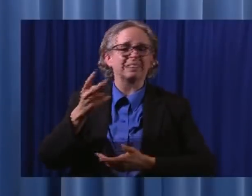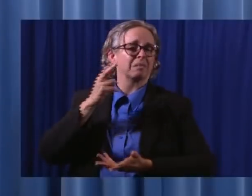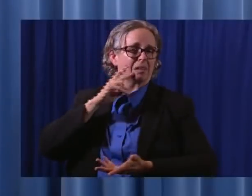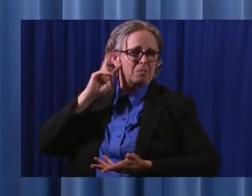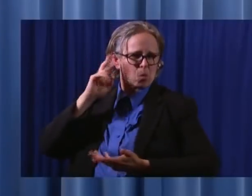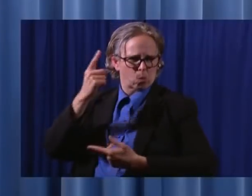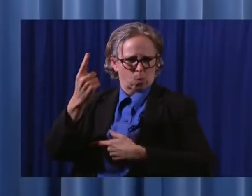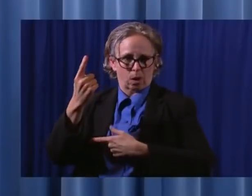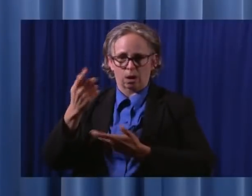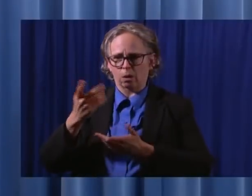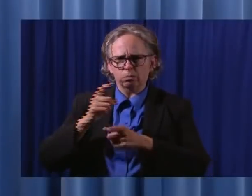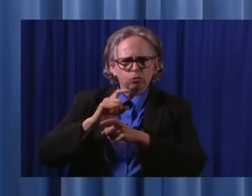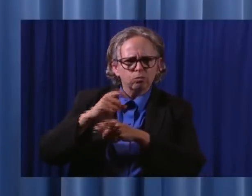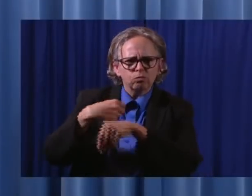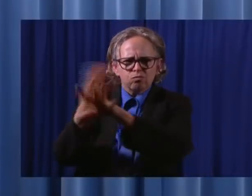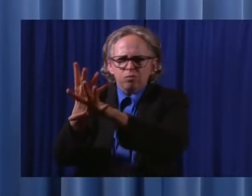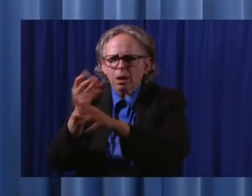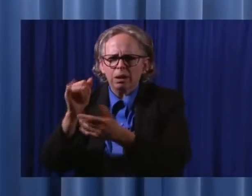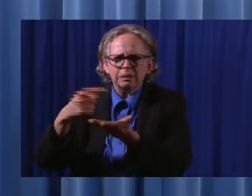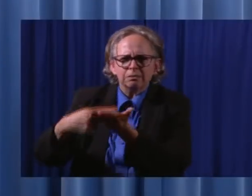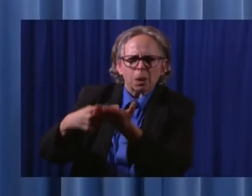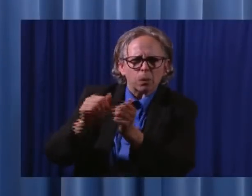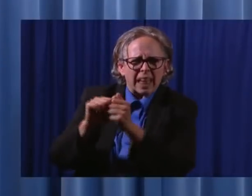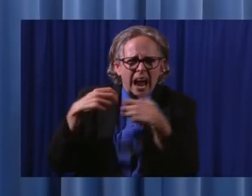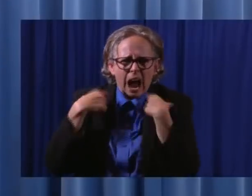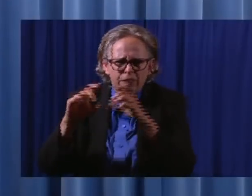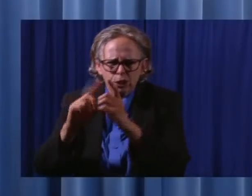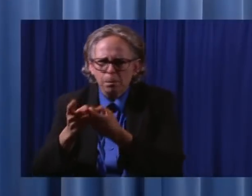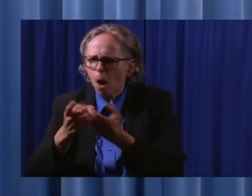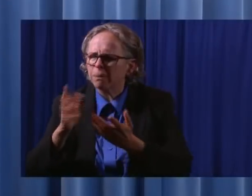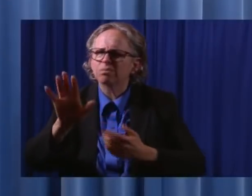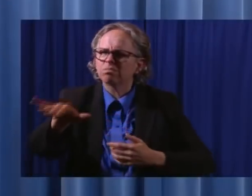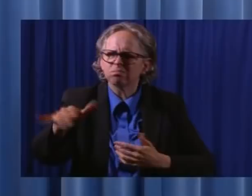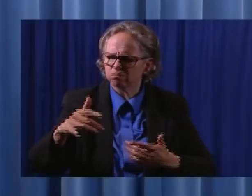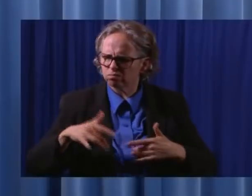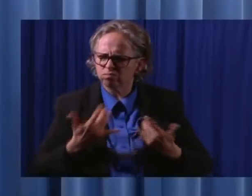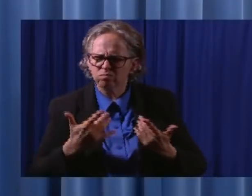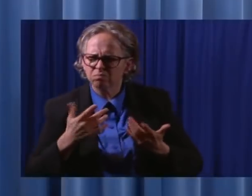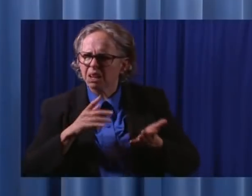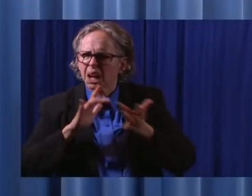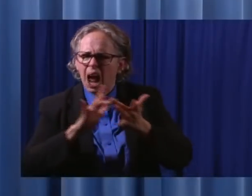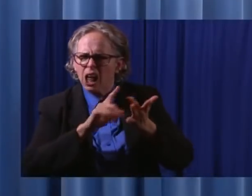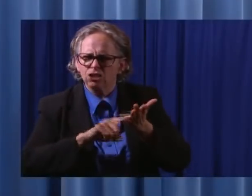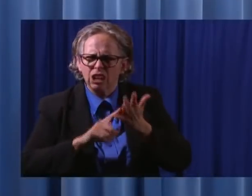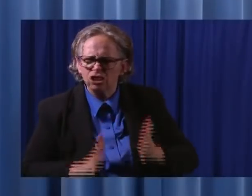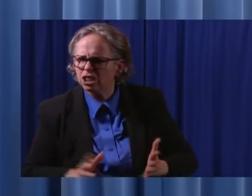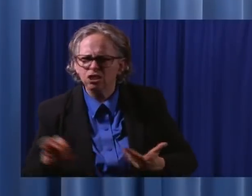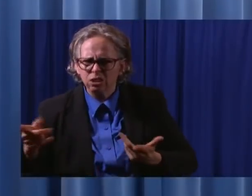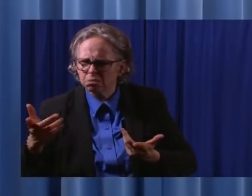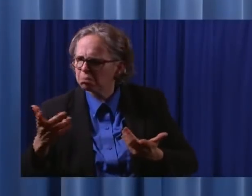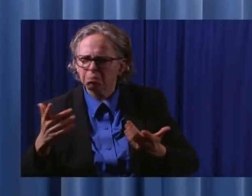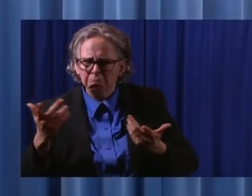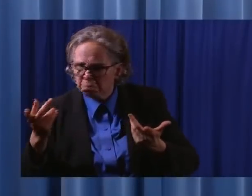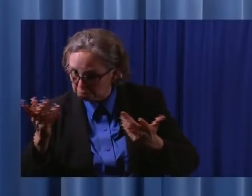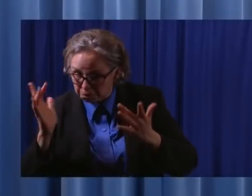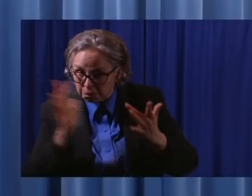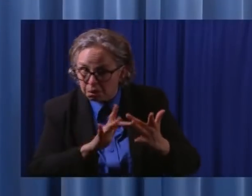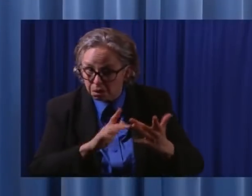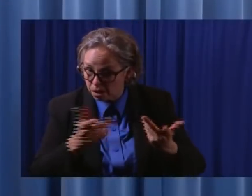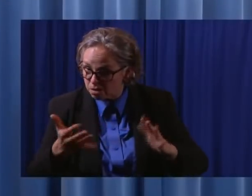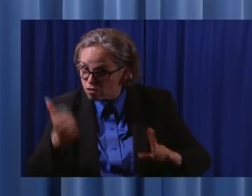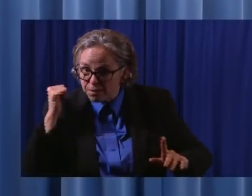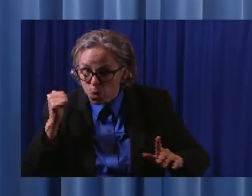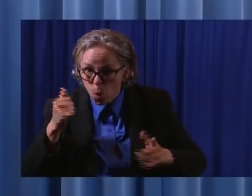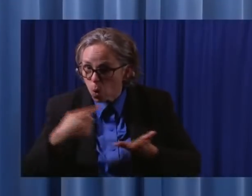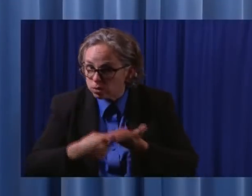question, you know, are they getting turned down a lot? Is that a problem? And at least on the call I had and the people